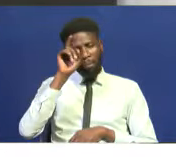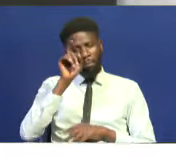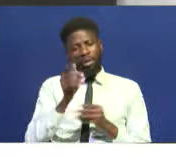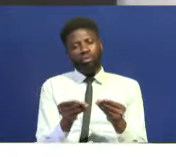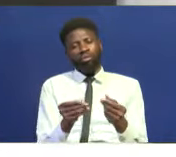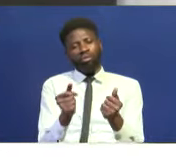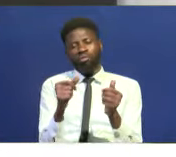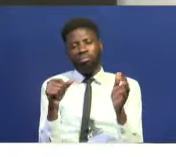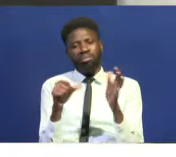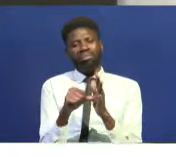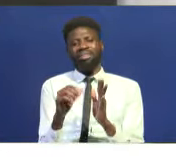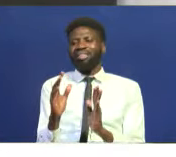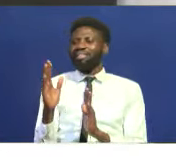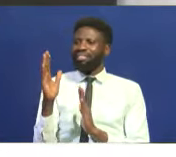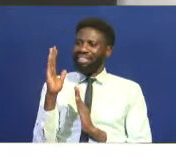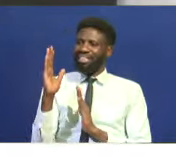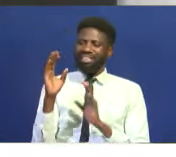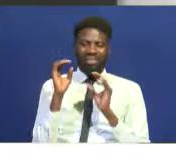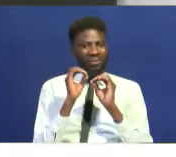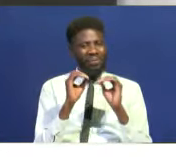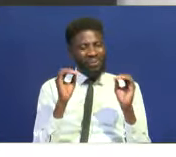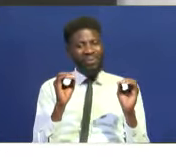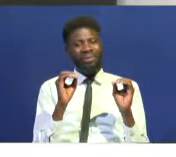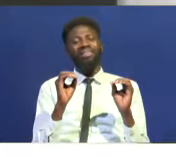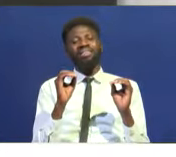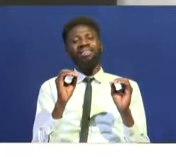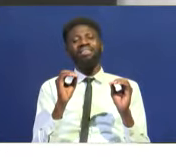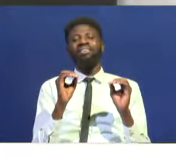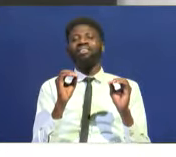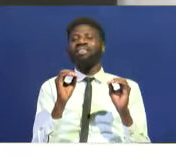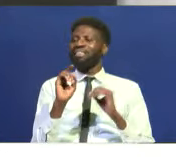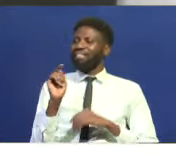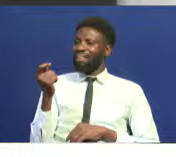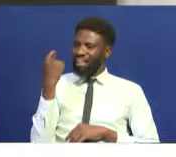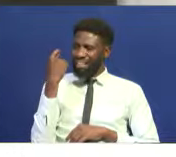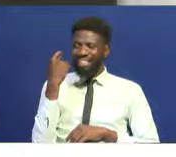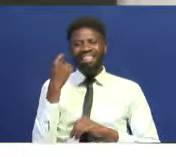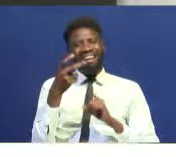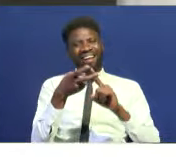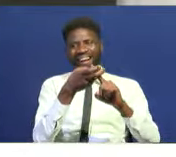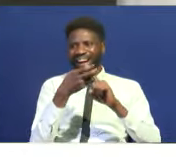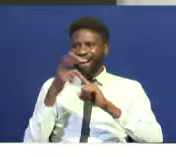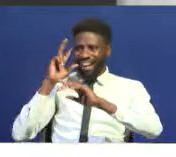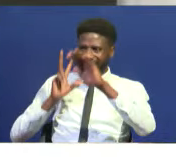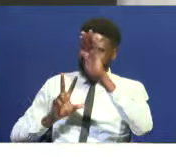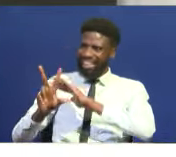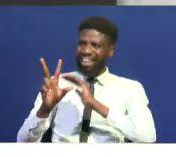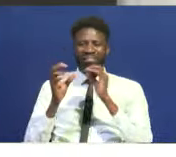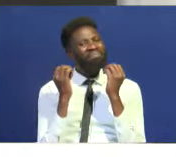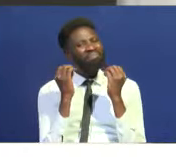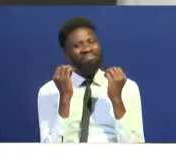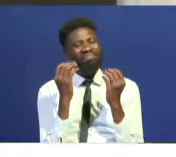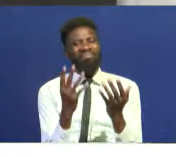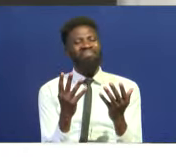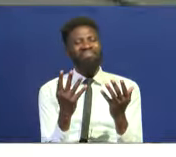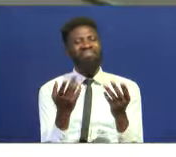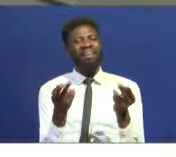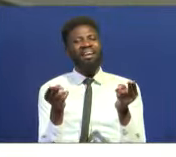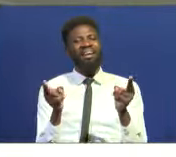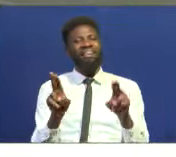escalating insecurity, as well as abductions in the country. This and more in our county news wrap with Timothy Kipnisu.